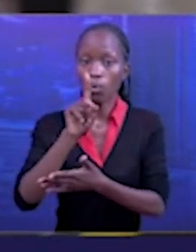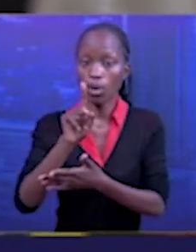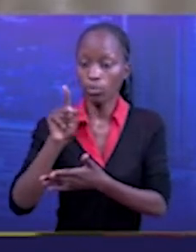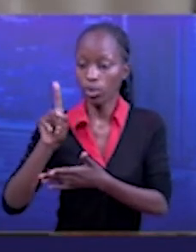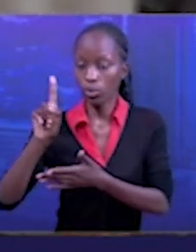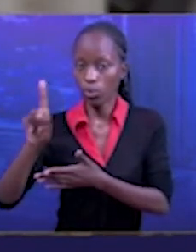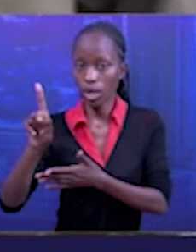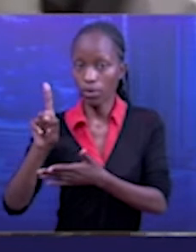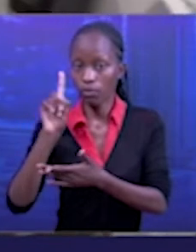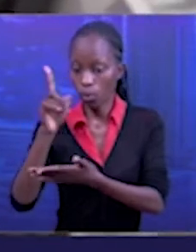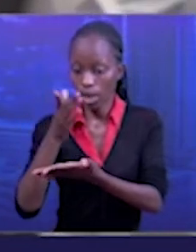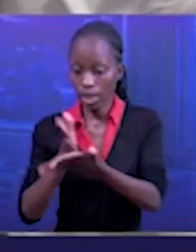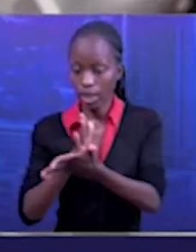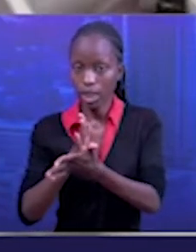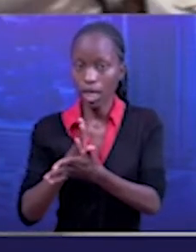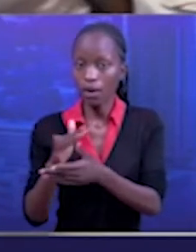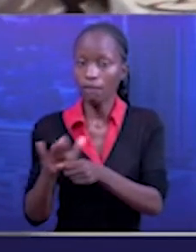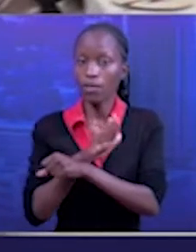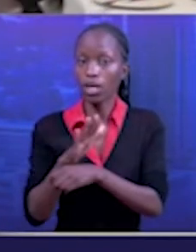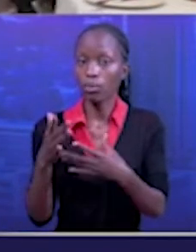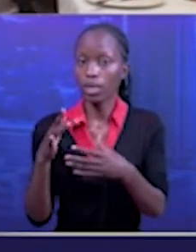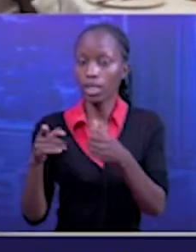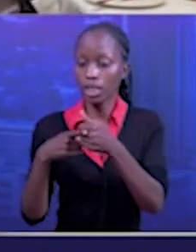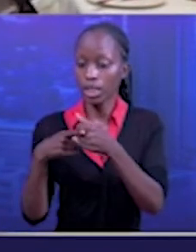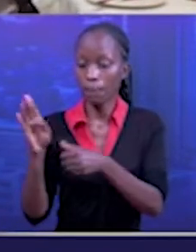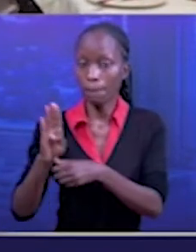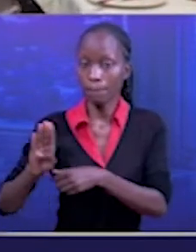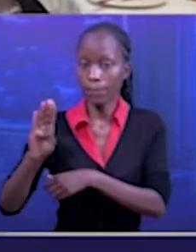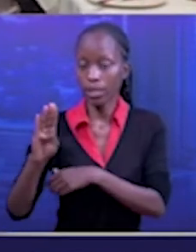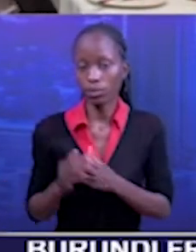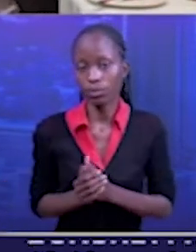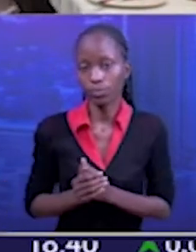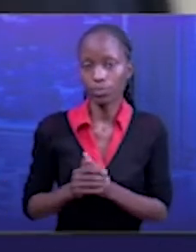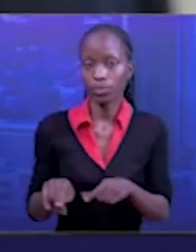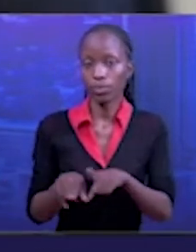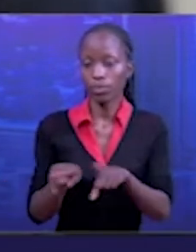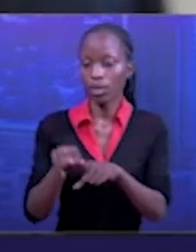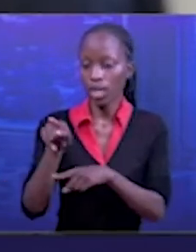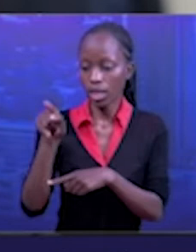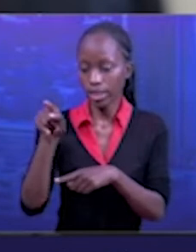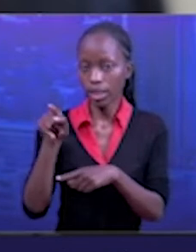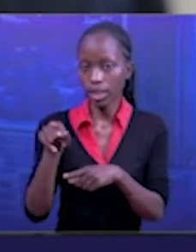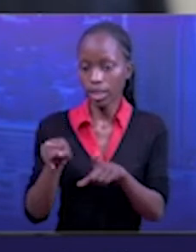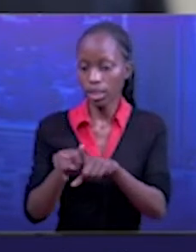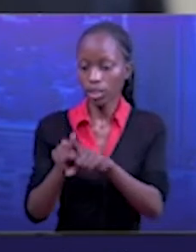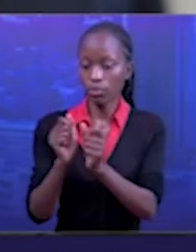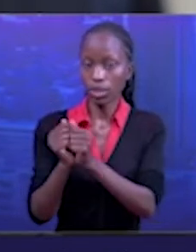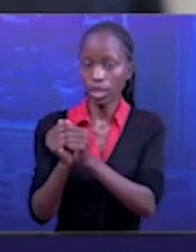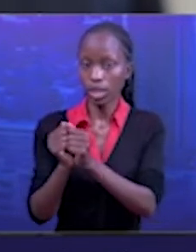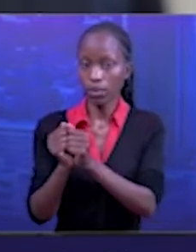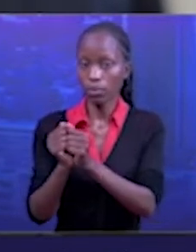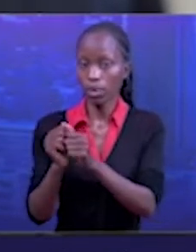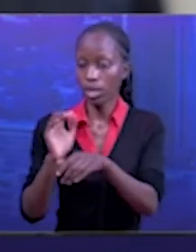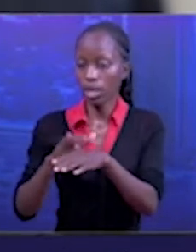1 shilling and 1 cent per share, totaling to 6 billion final payout. This is in light of the strong business performance